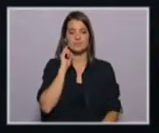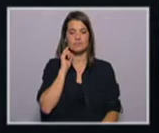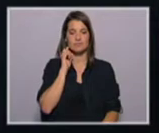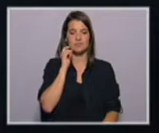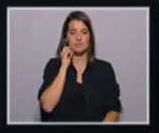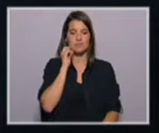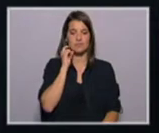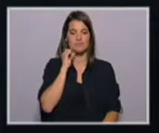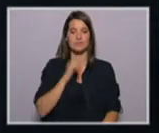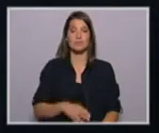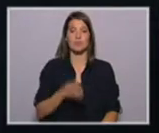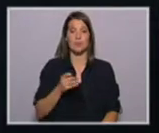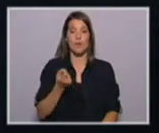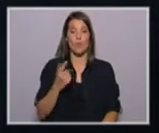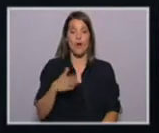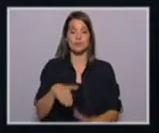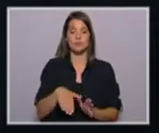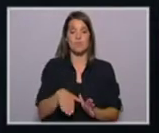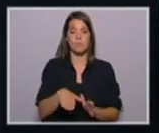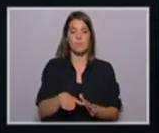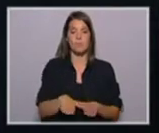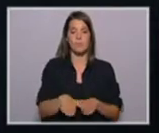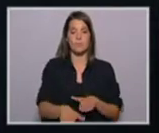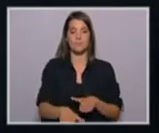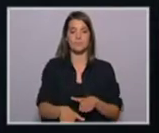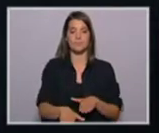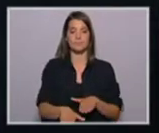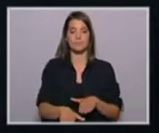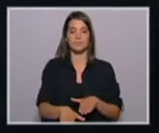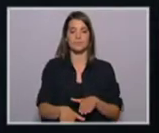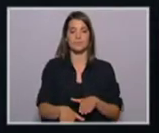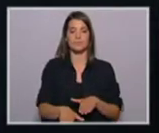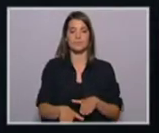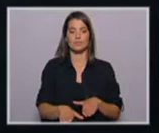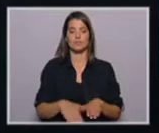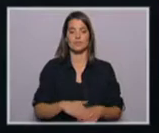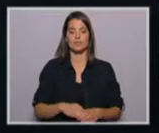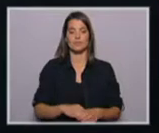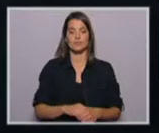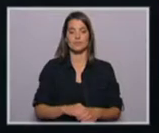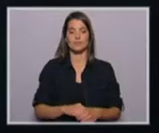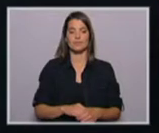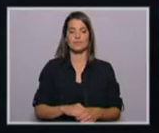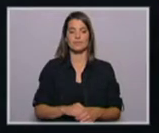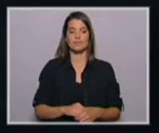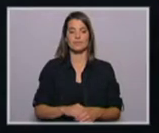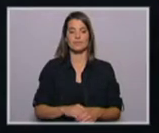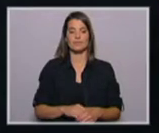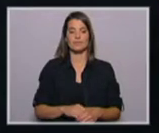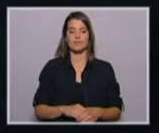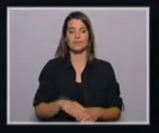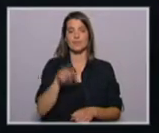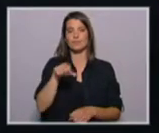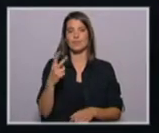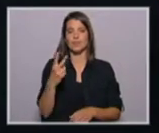to about the 4th rung up. There you go. Welcome home. And now we have 2